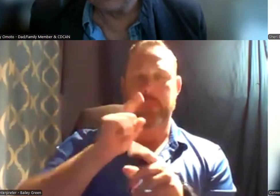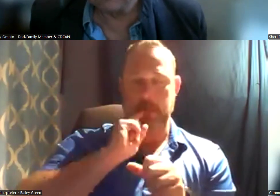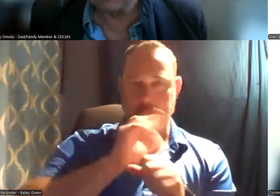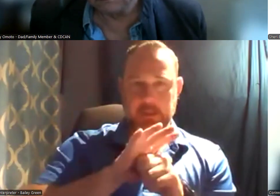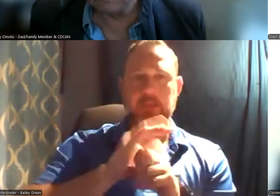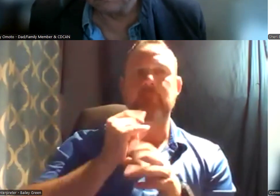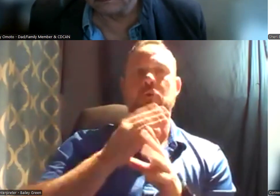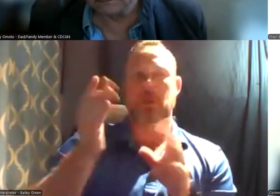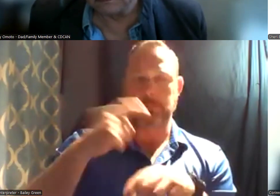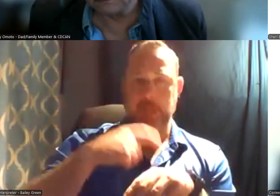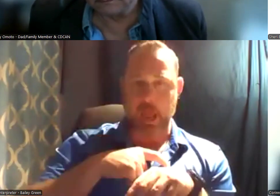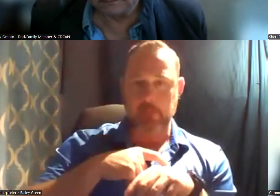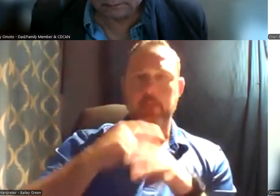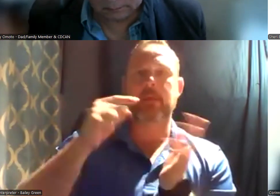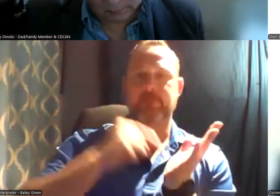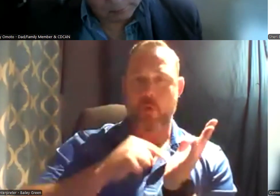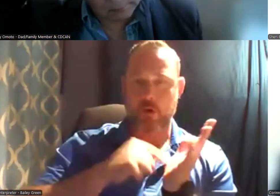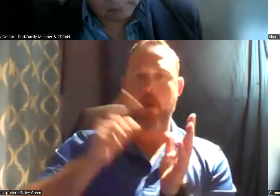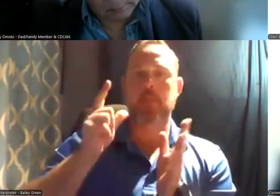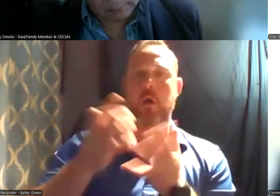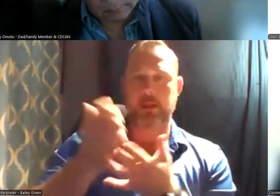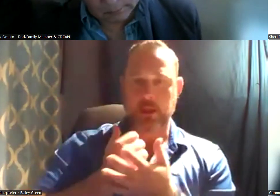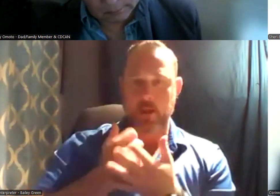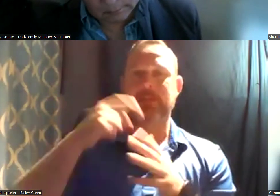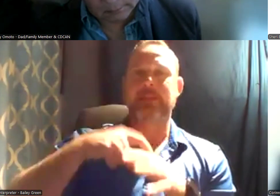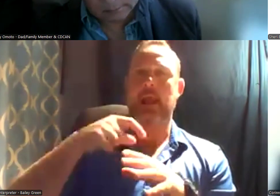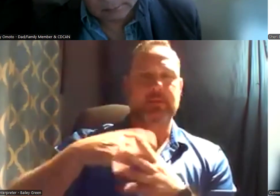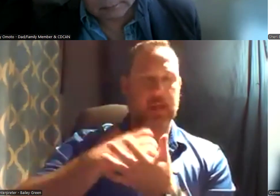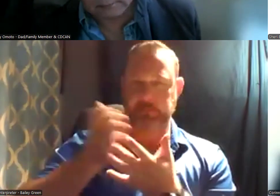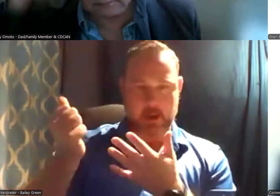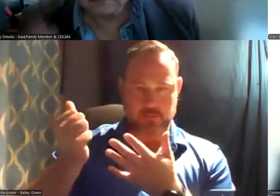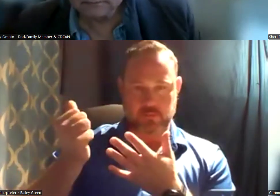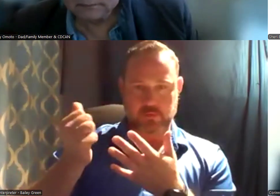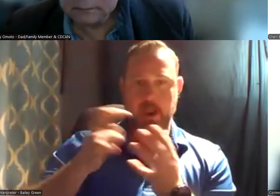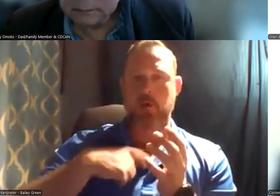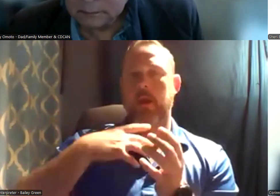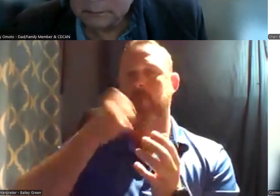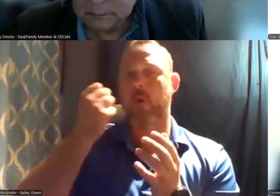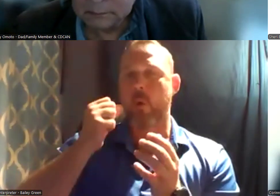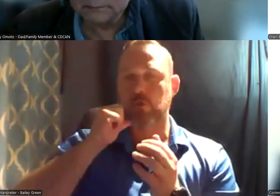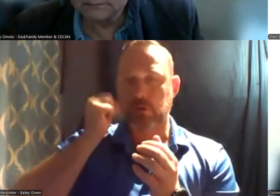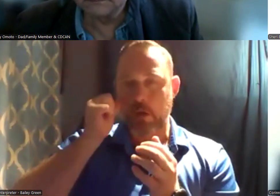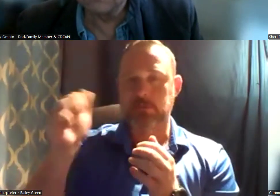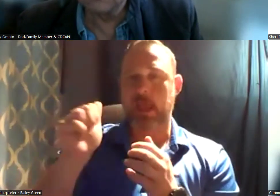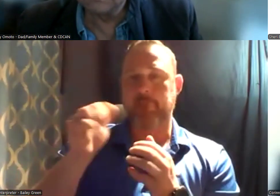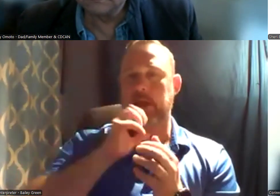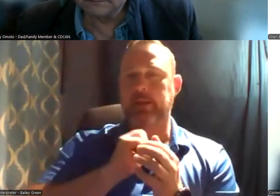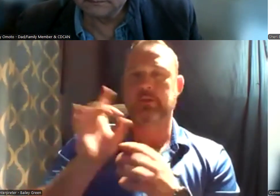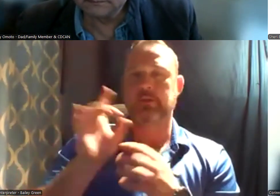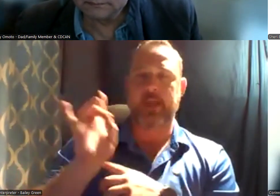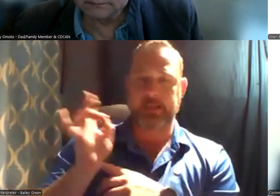time that they would be affordable and low income. And now that time is running out. And we have older adults, the average age of